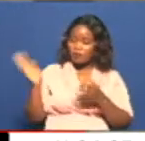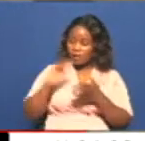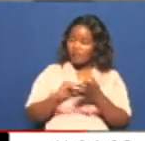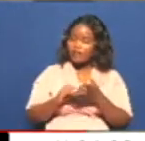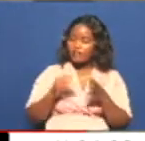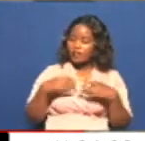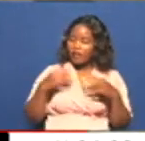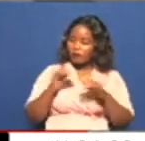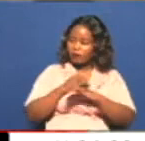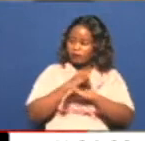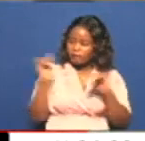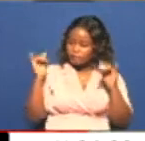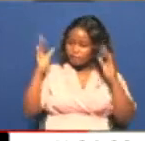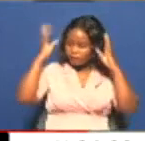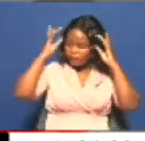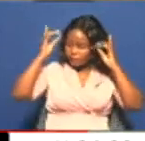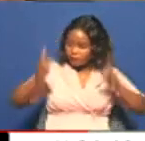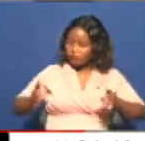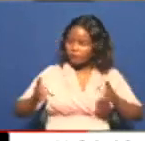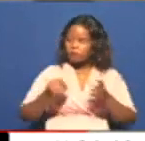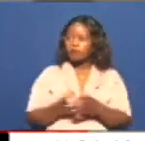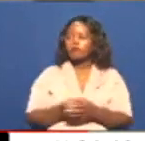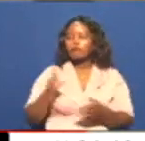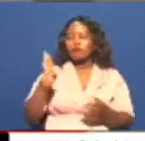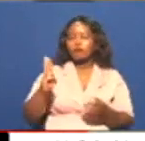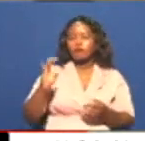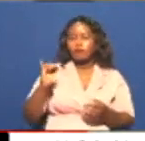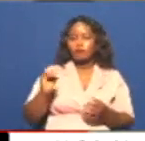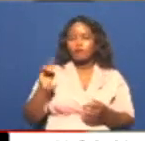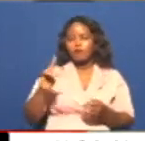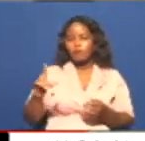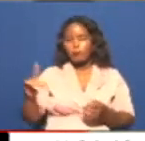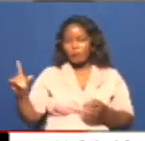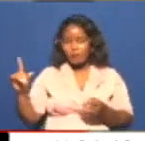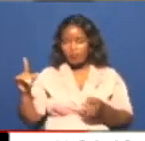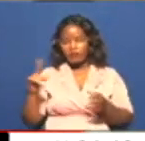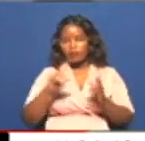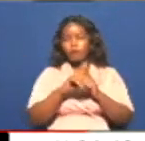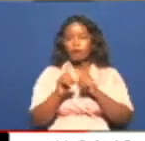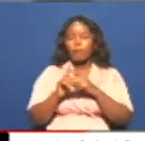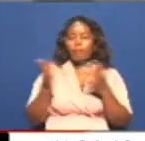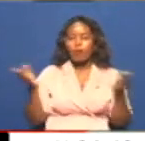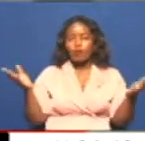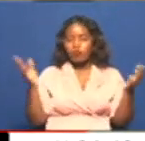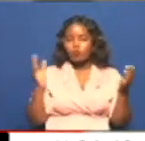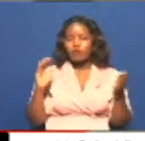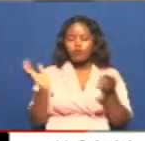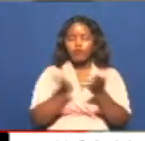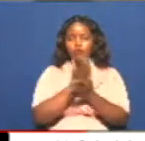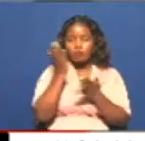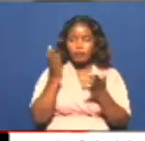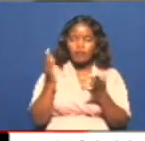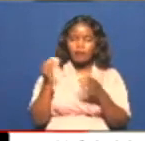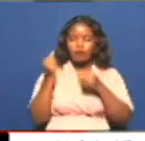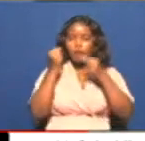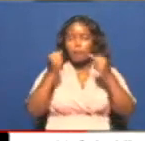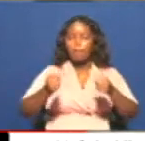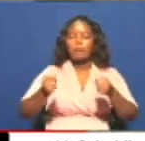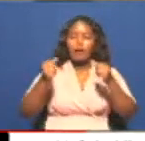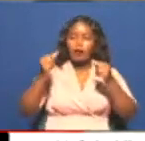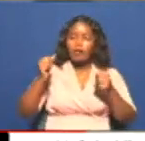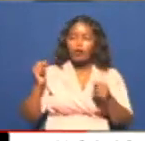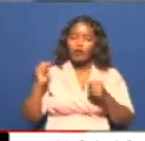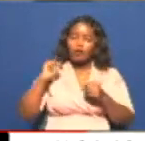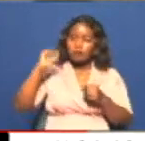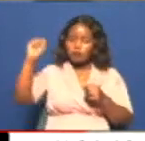you have made? That bill also takes away that power power of political party